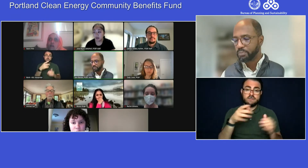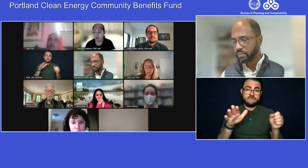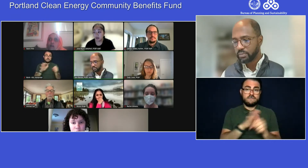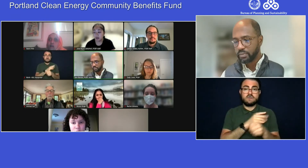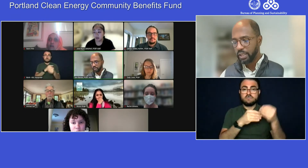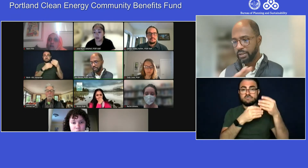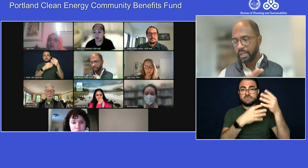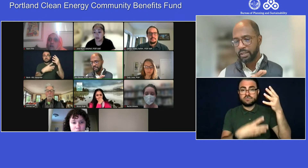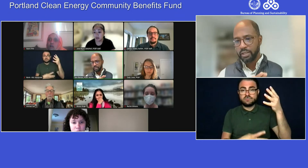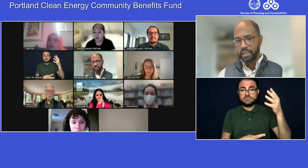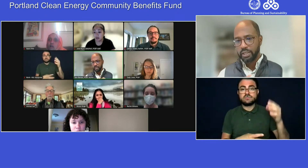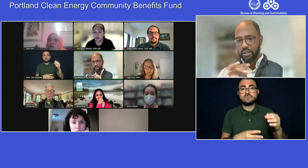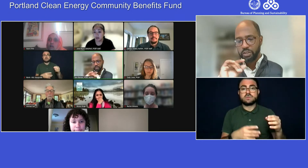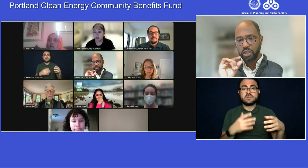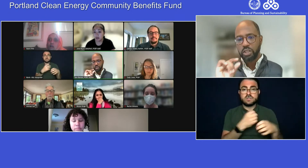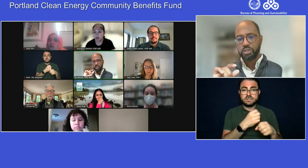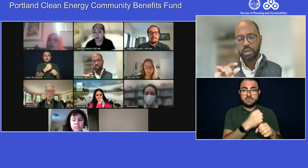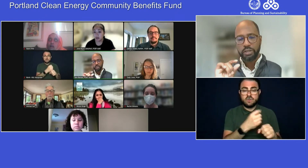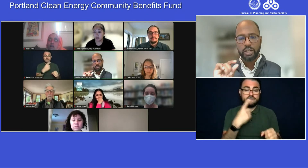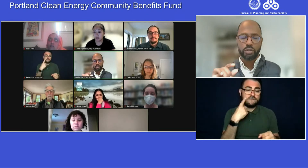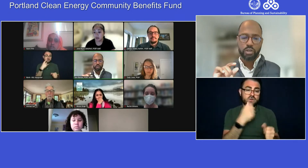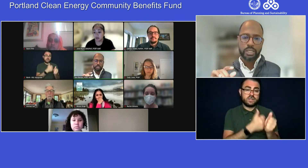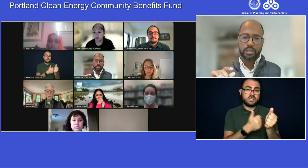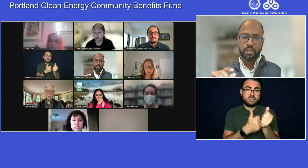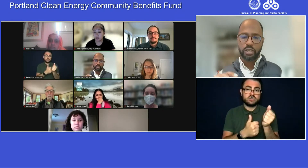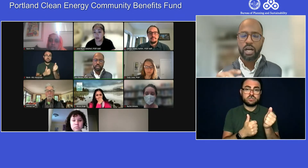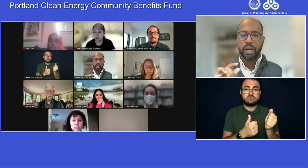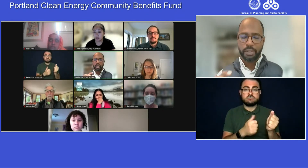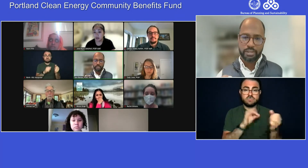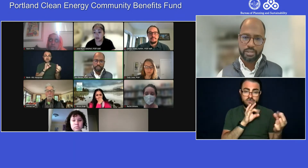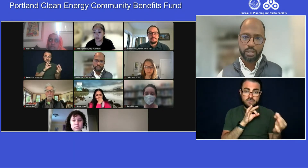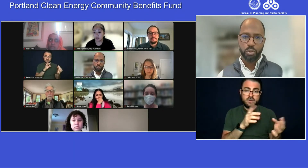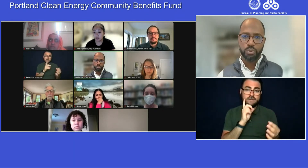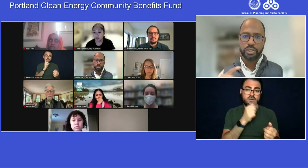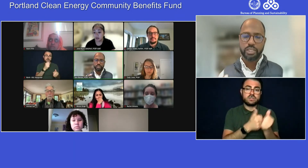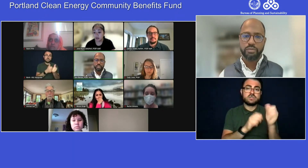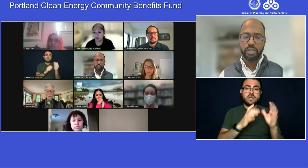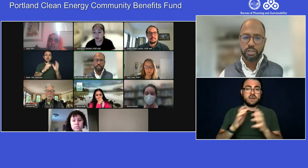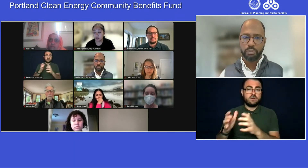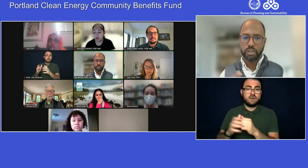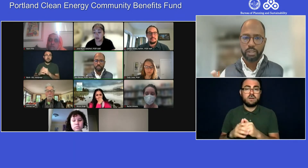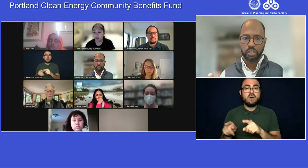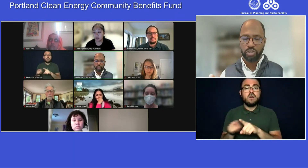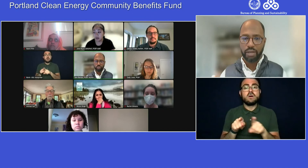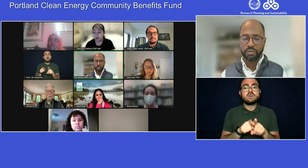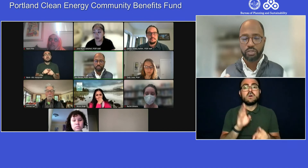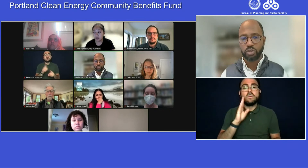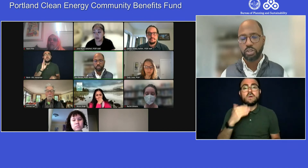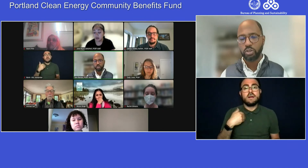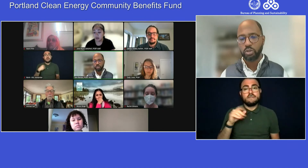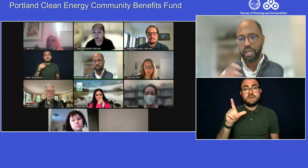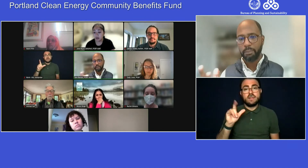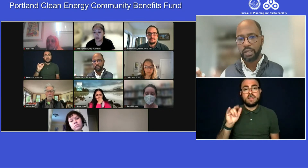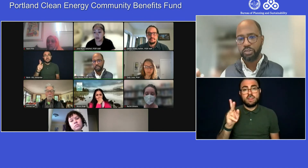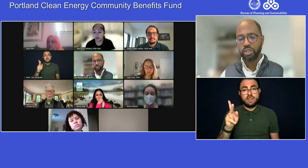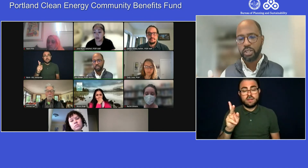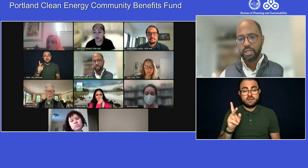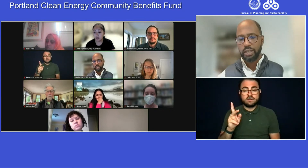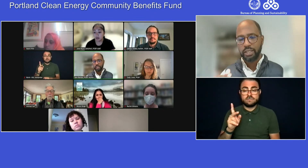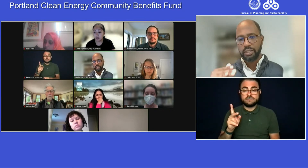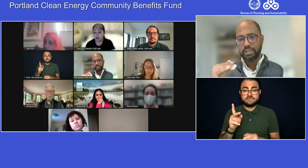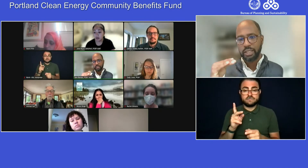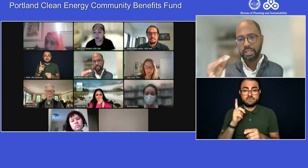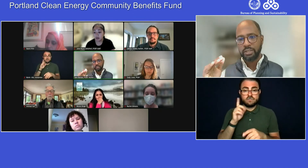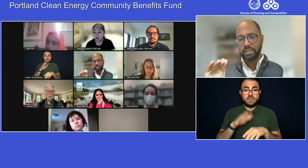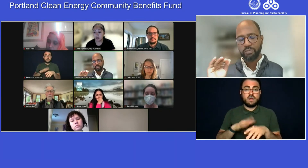sections. And then there's also another link to the comments that were received on the preliminary draft. And so you can go to that